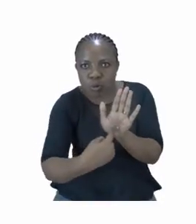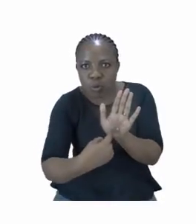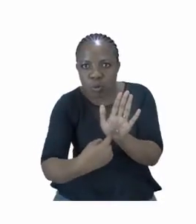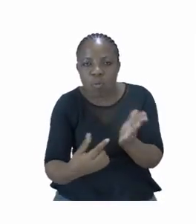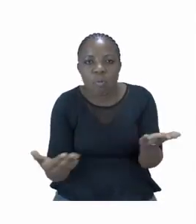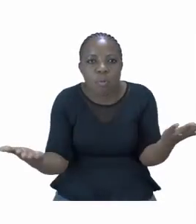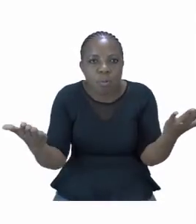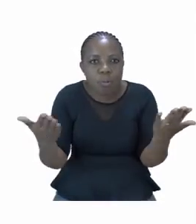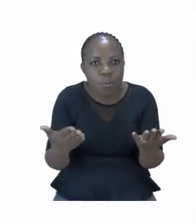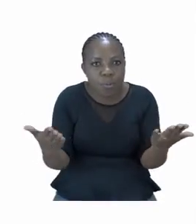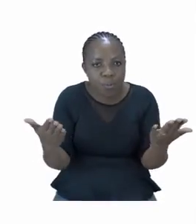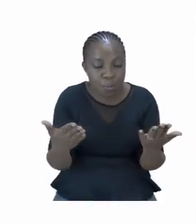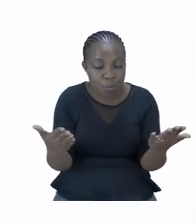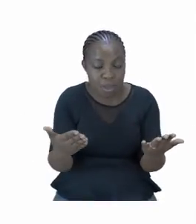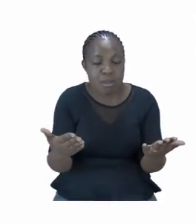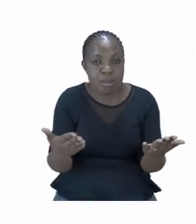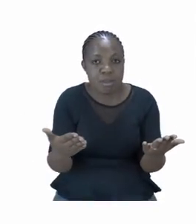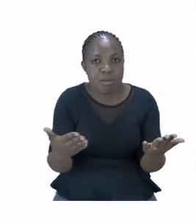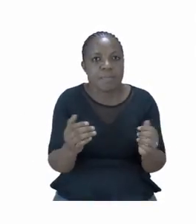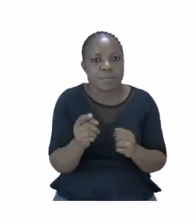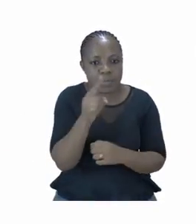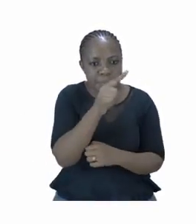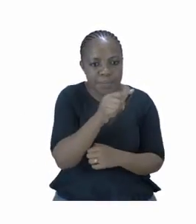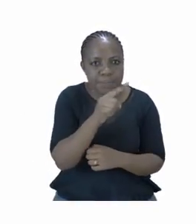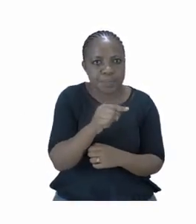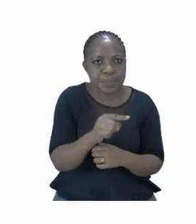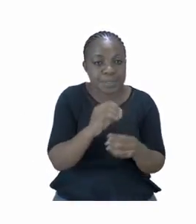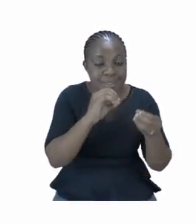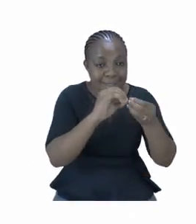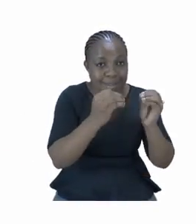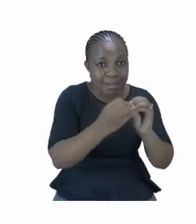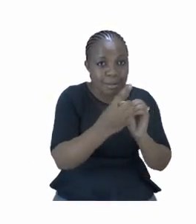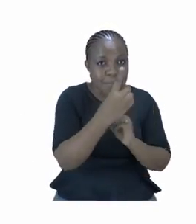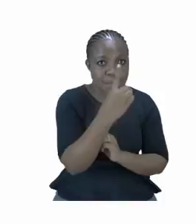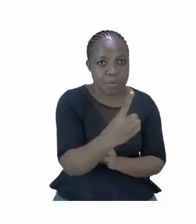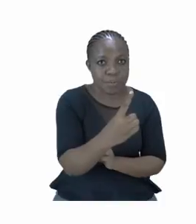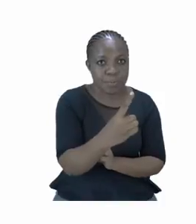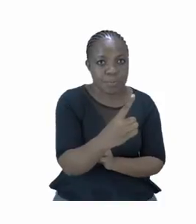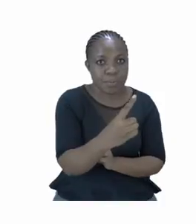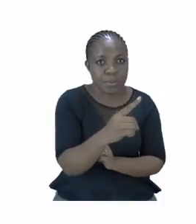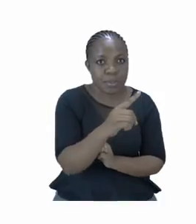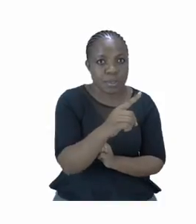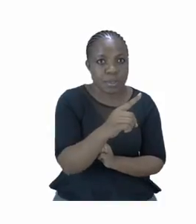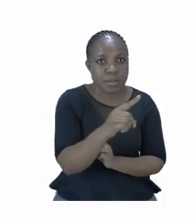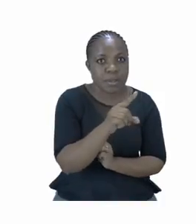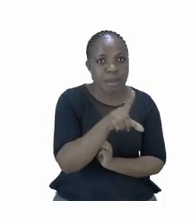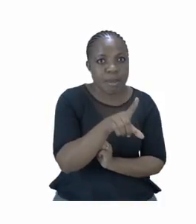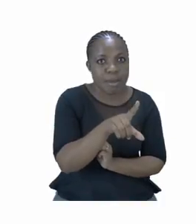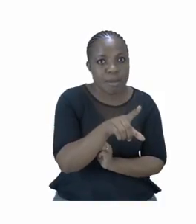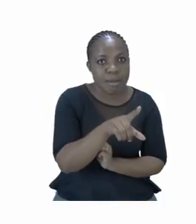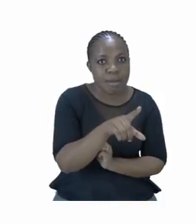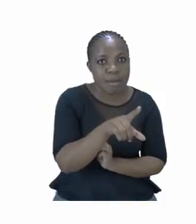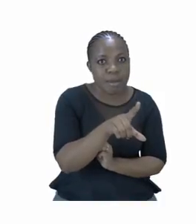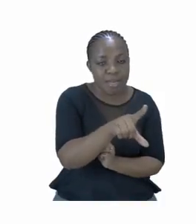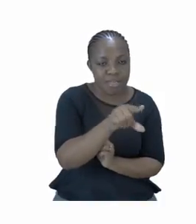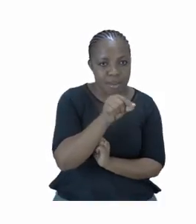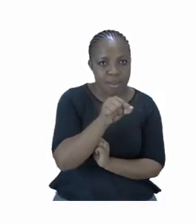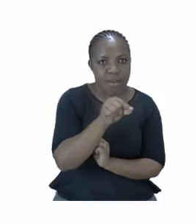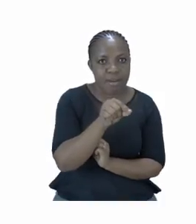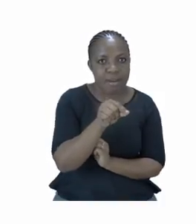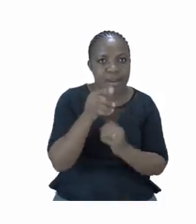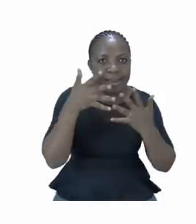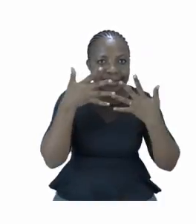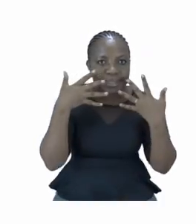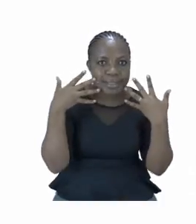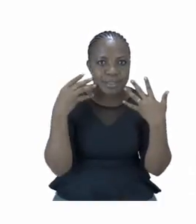take a look at number 1 together. Number 1 says, let's read, the